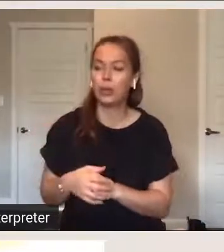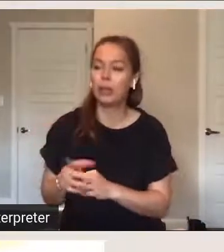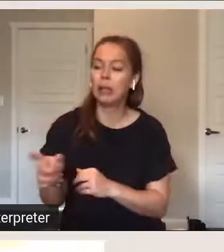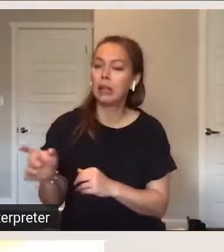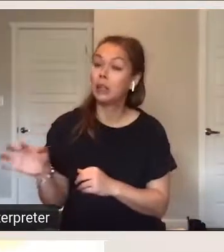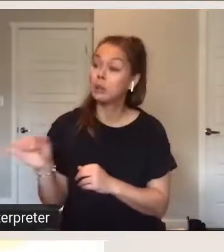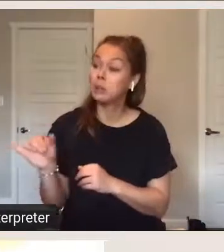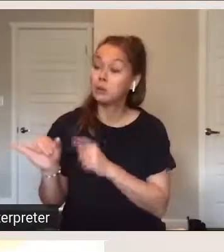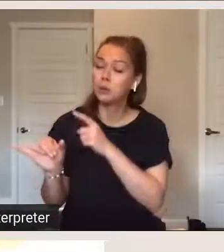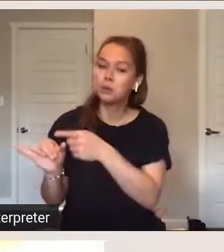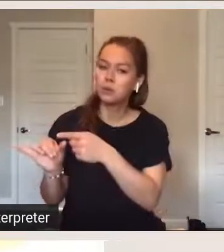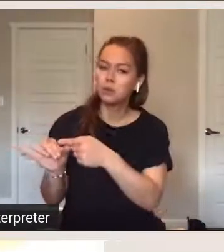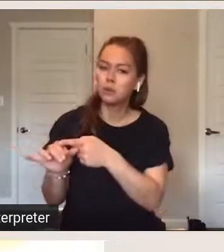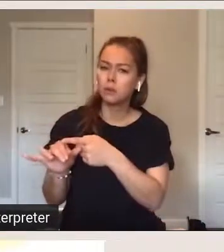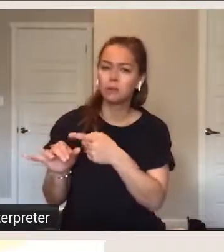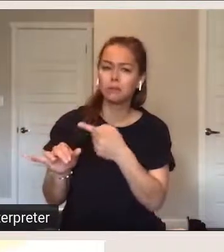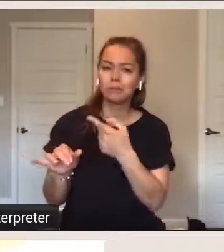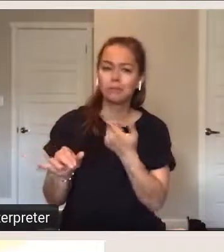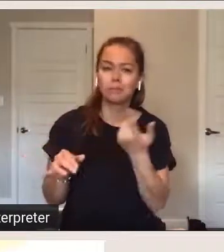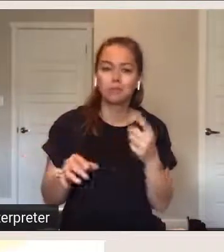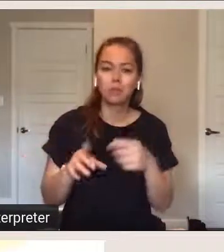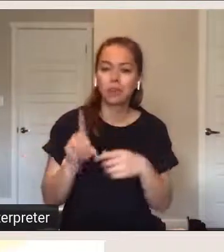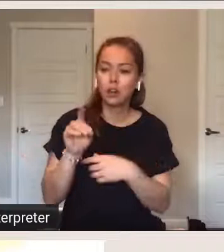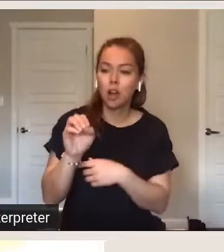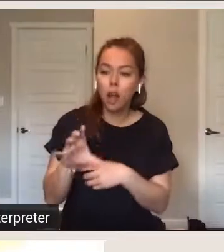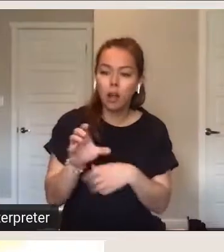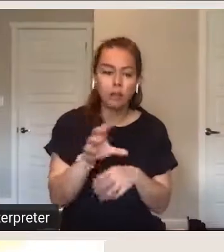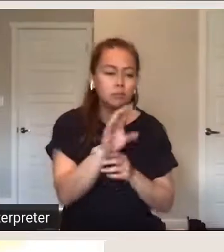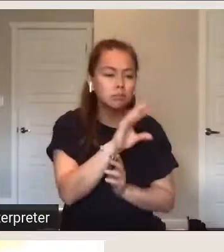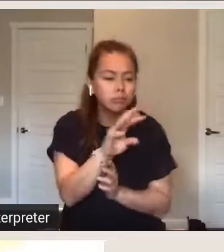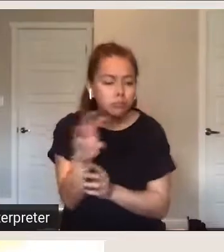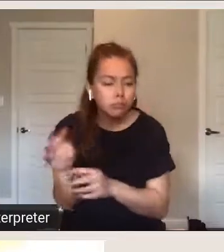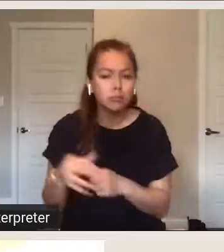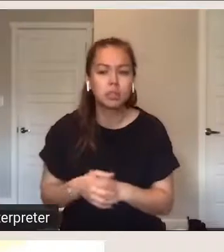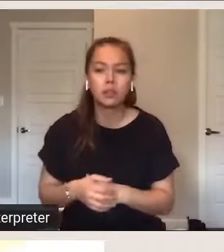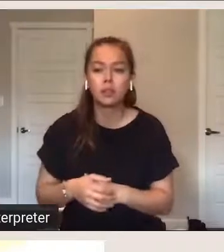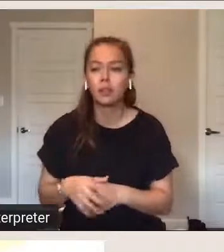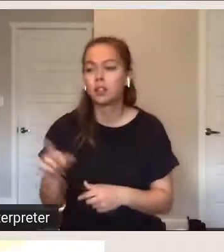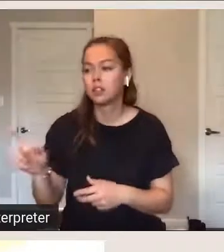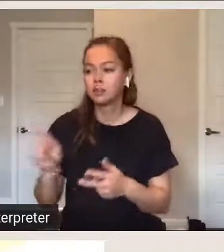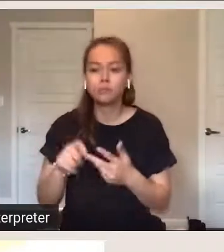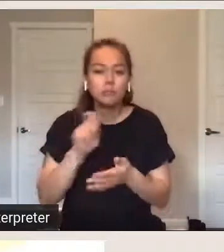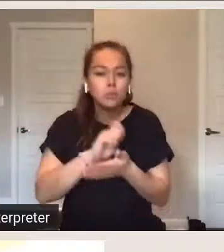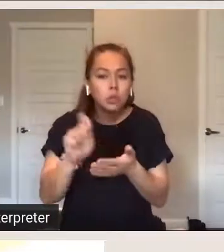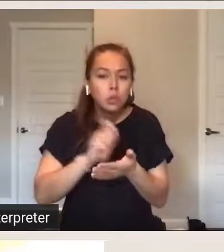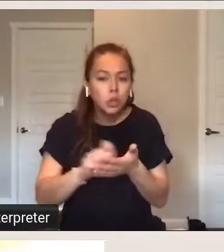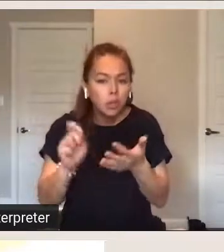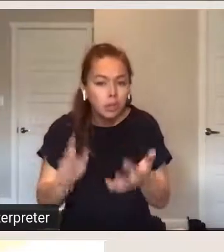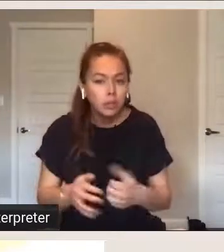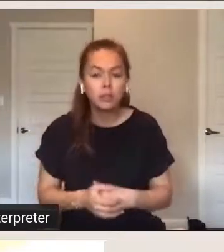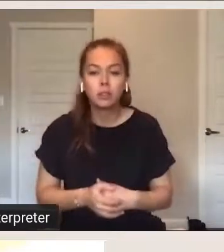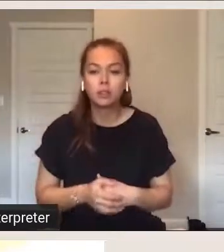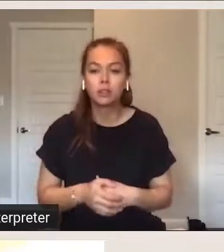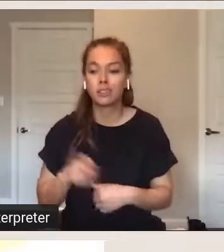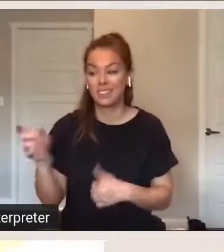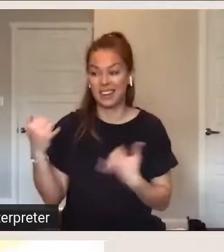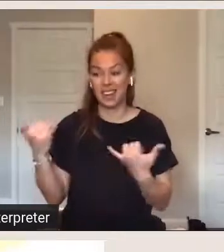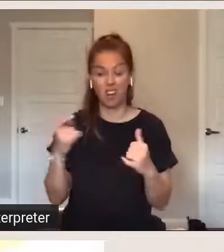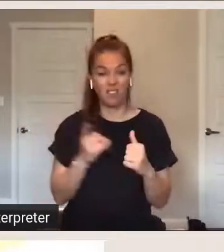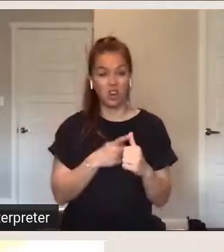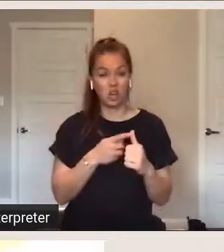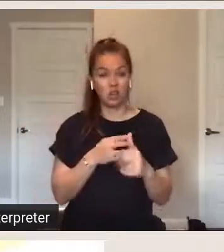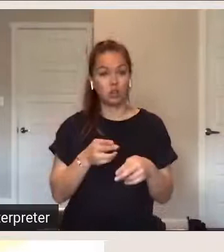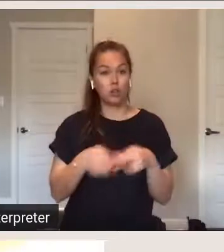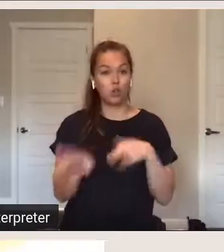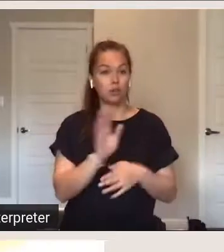a multimedia journalist. This is your first narrative film. And I think, like, just like watching your film,